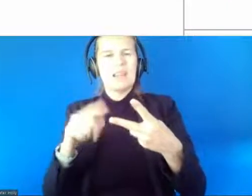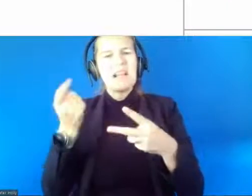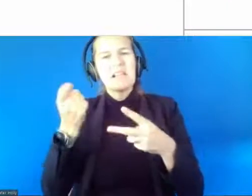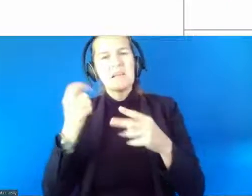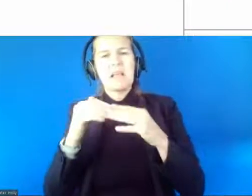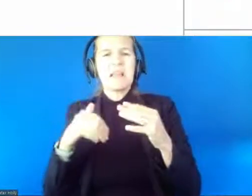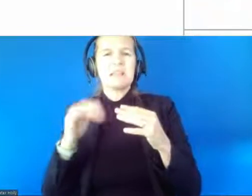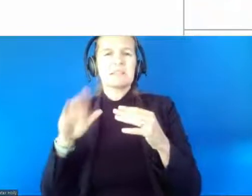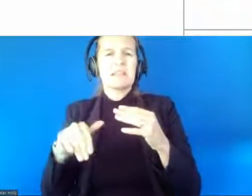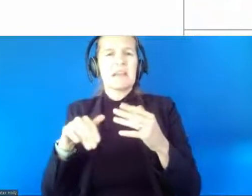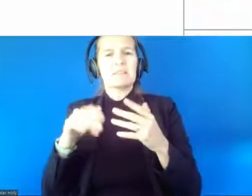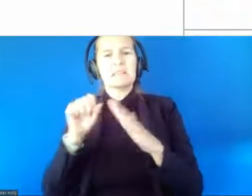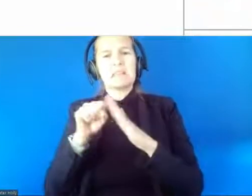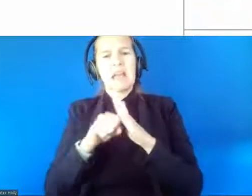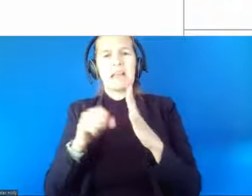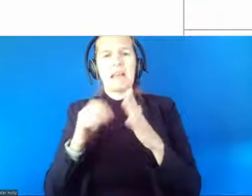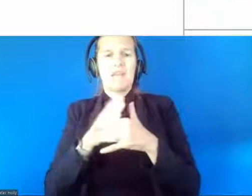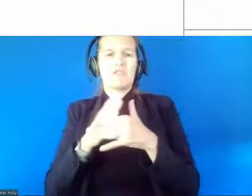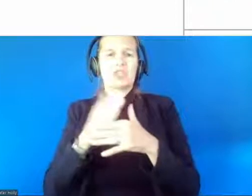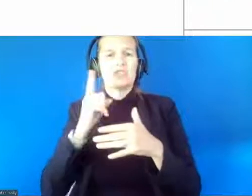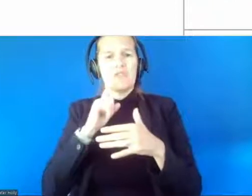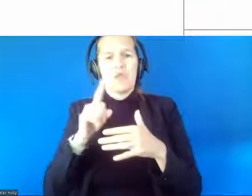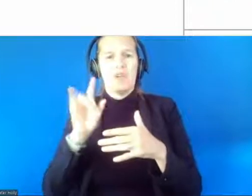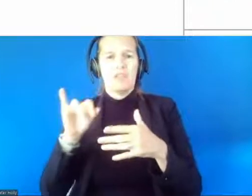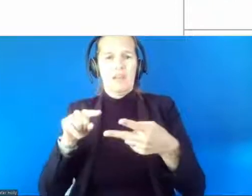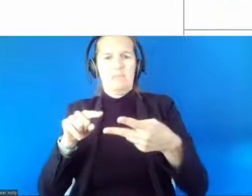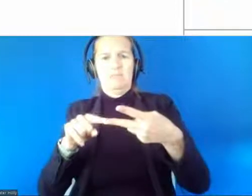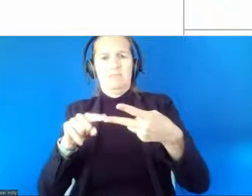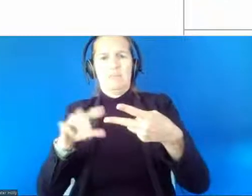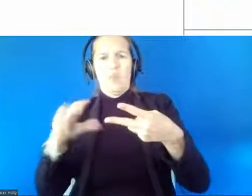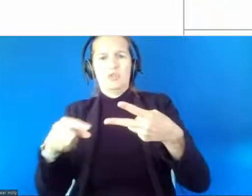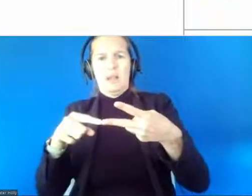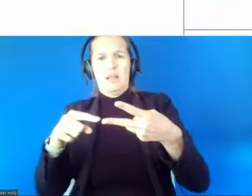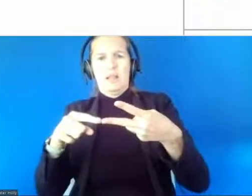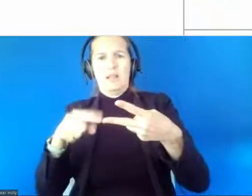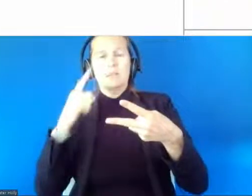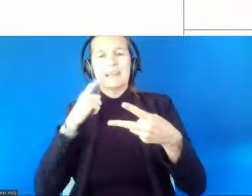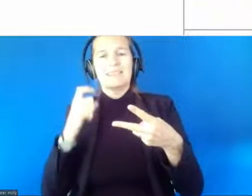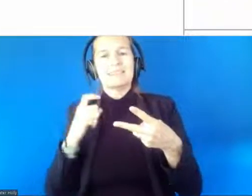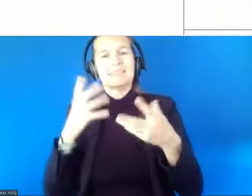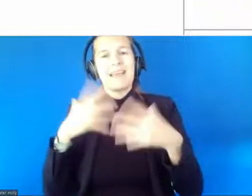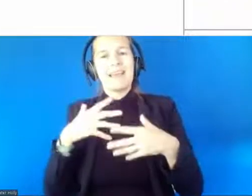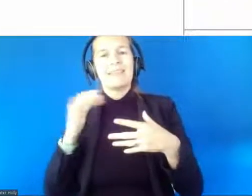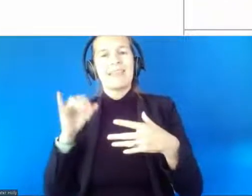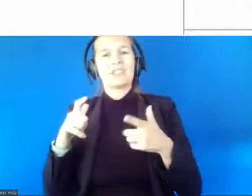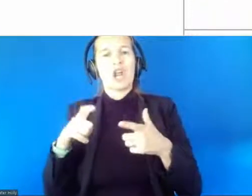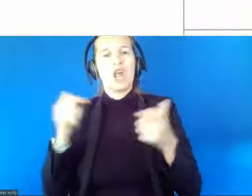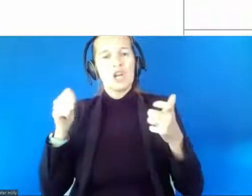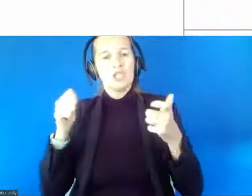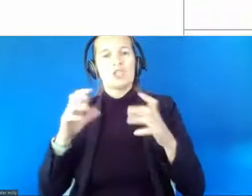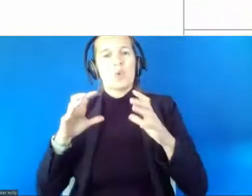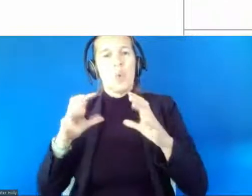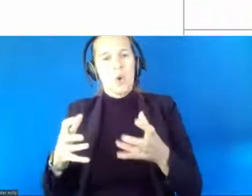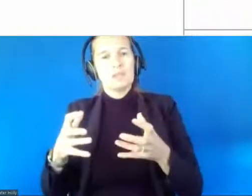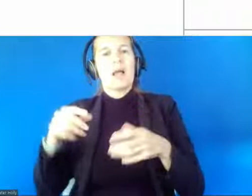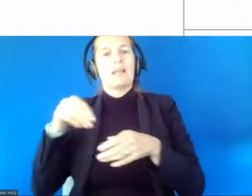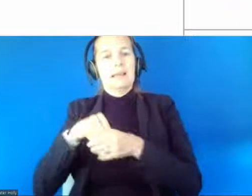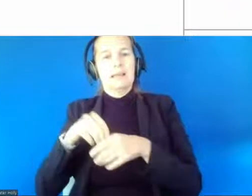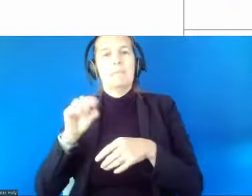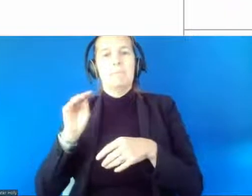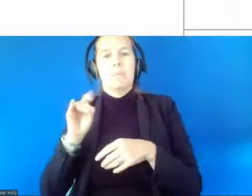the quartile. And it's unfortunate because this is the largest quartile in Mendocino County.